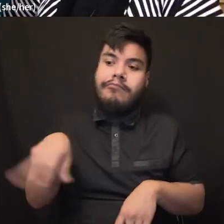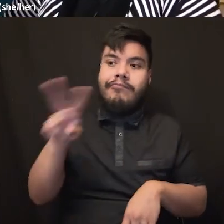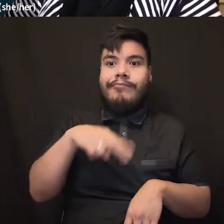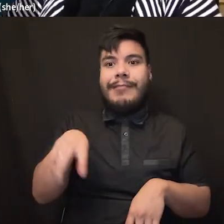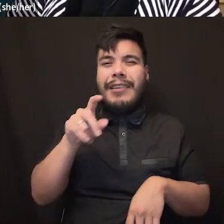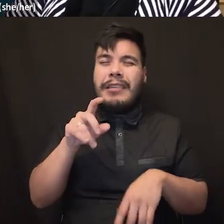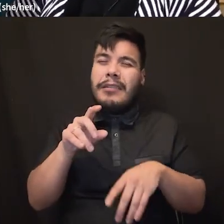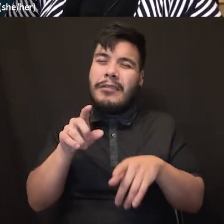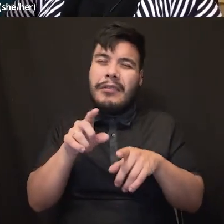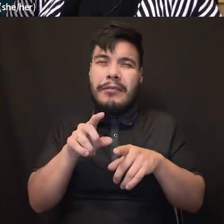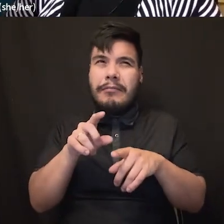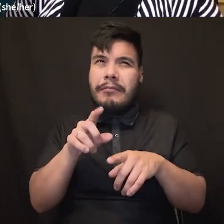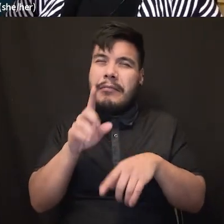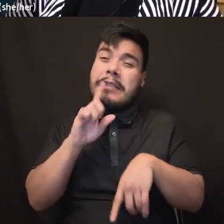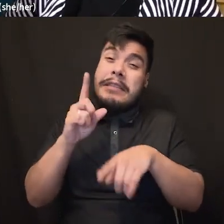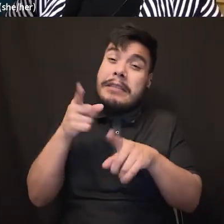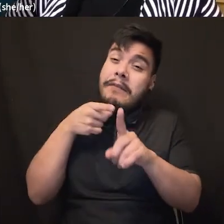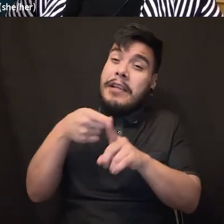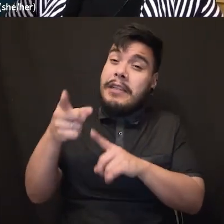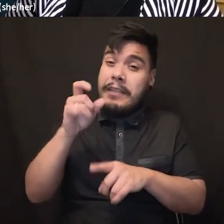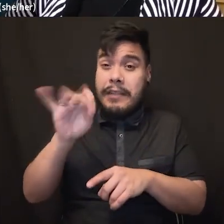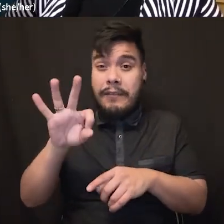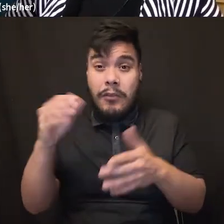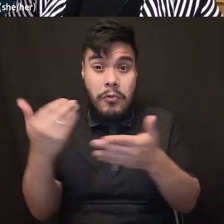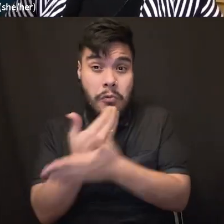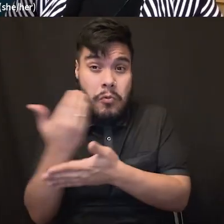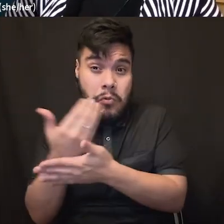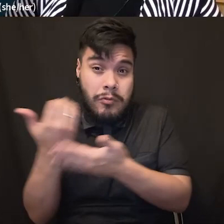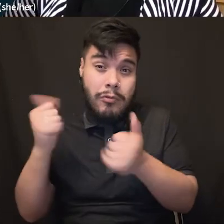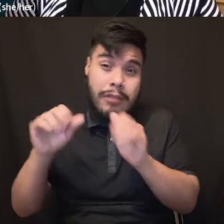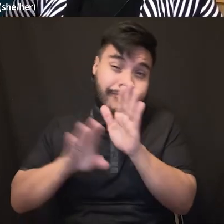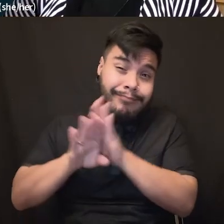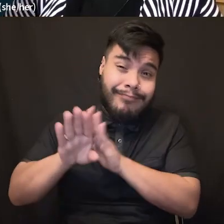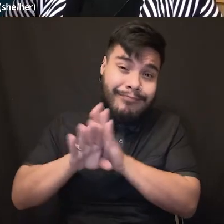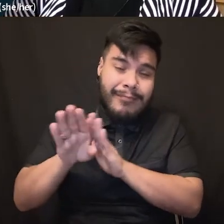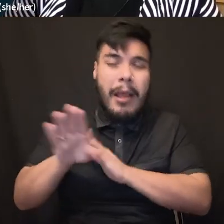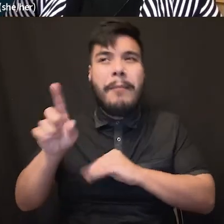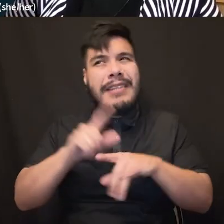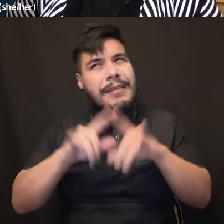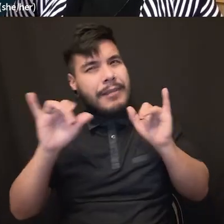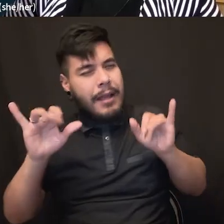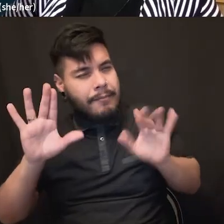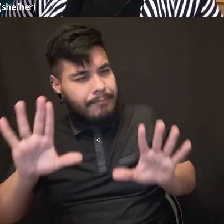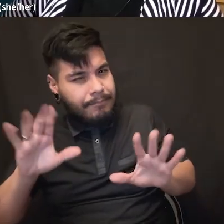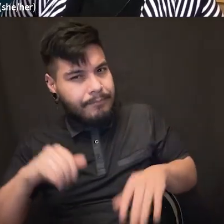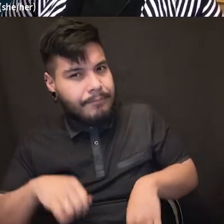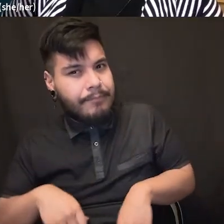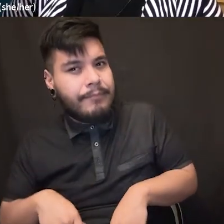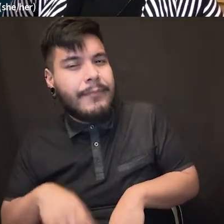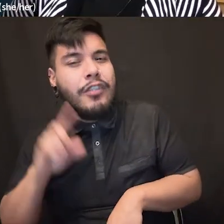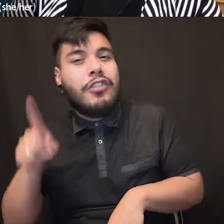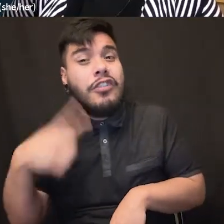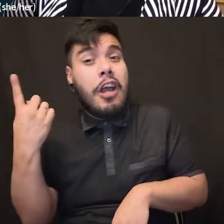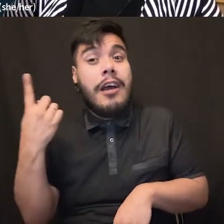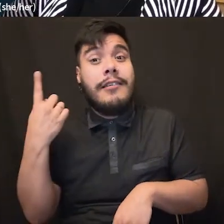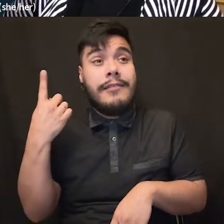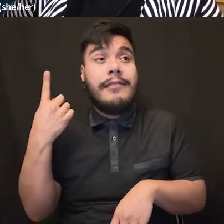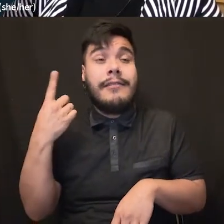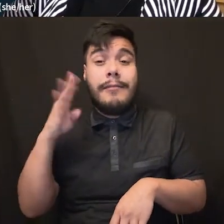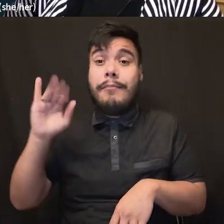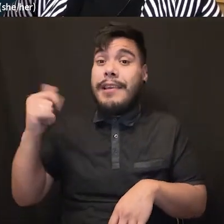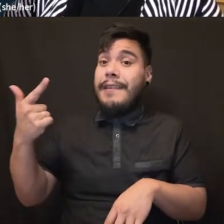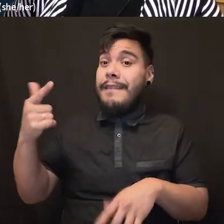Right. But I also think there's an element to it that's like, okay, just being fat was a joke for a